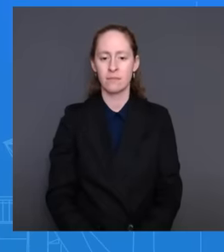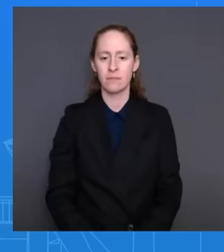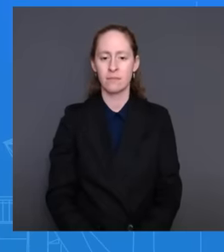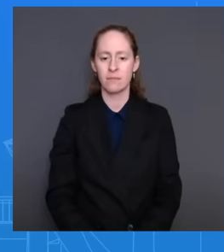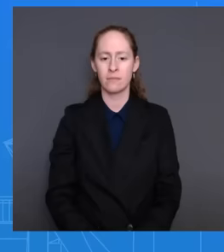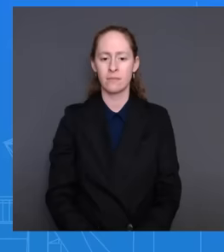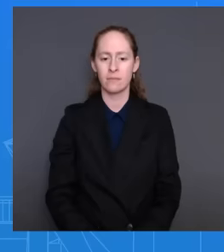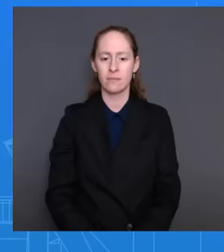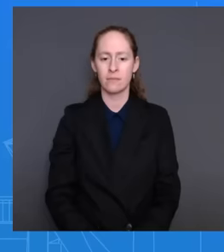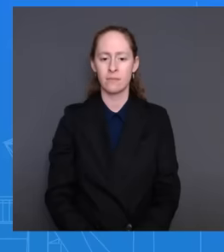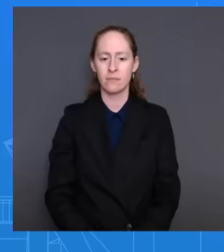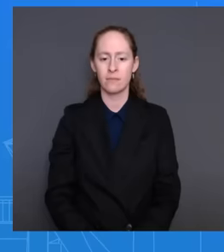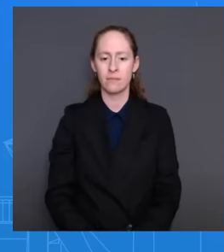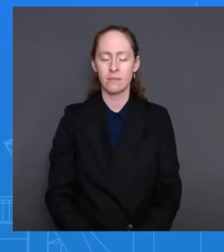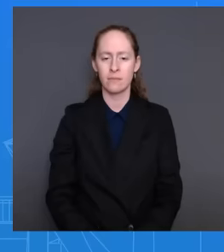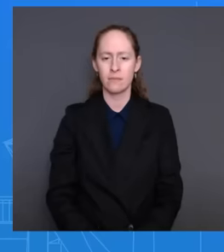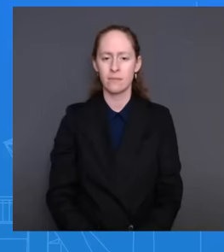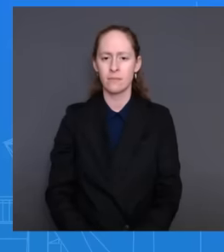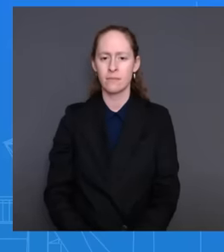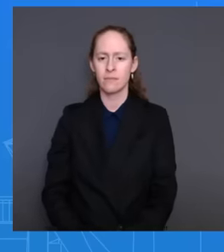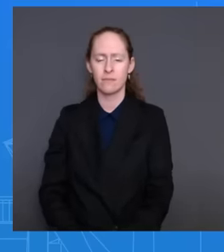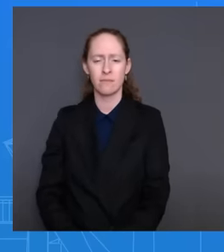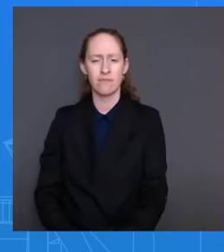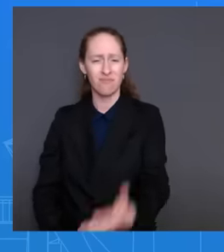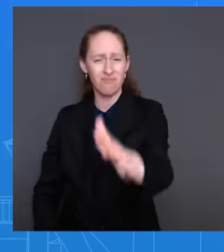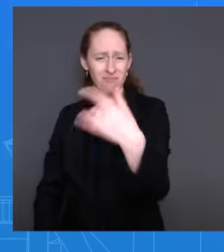timing you can give us on a decision specifically on the China tariffs?